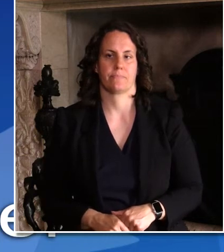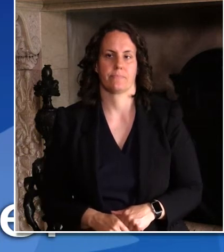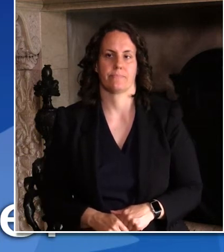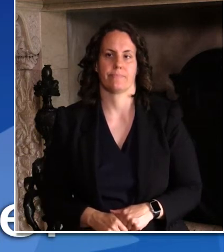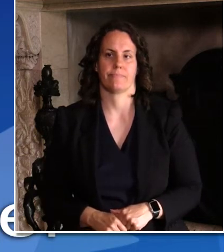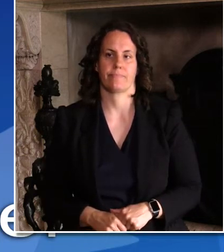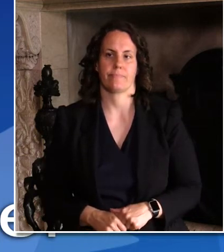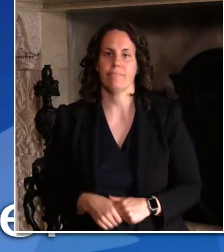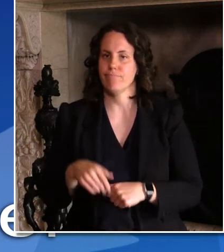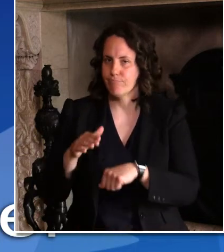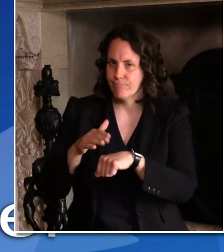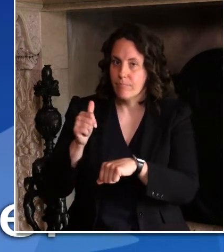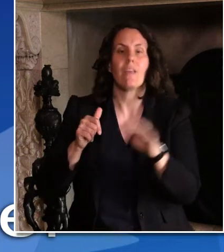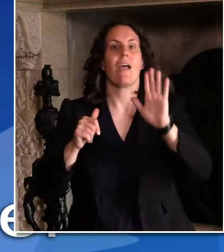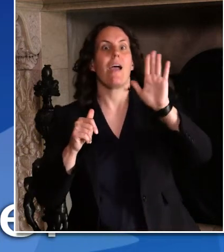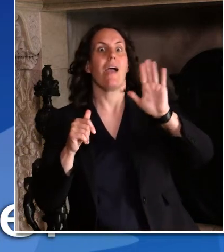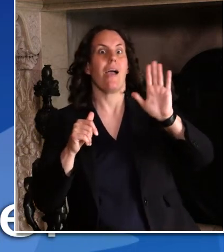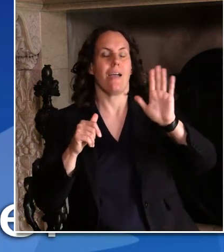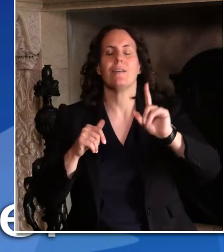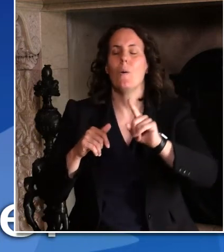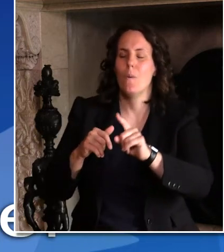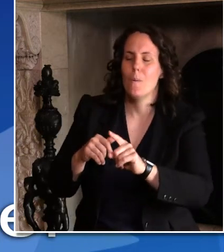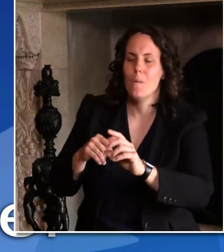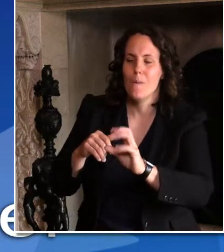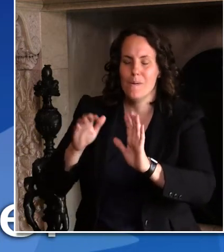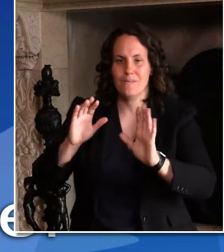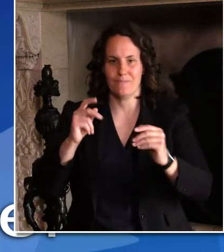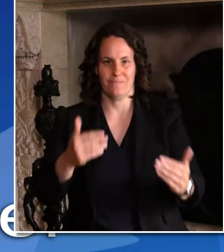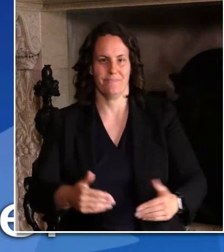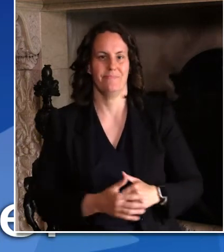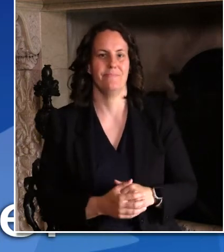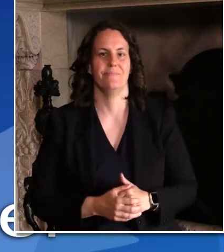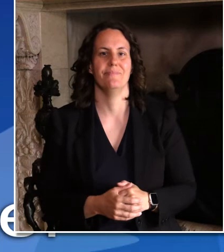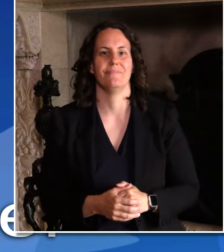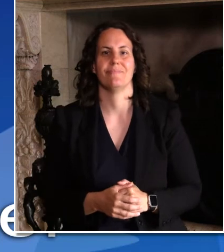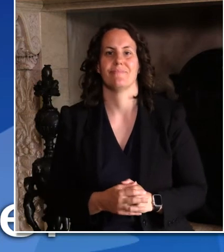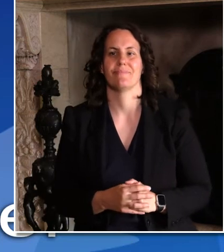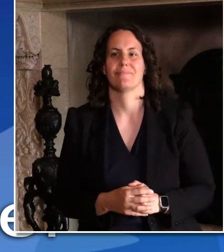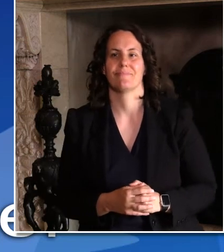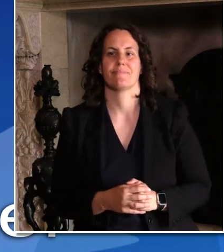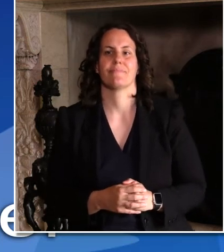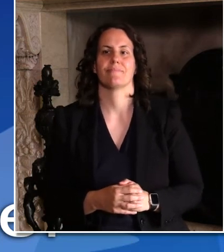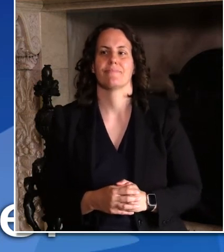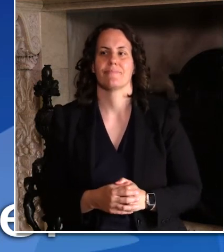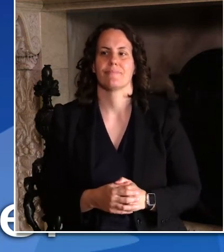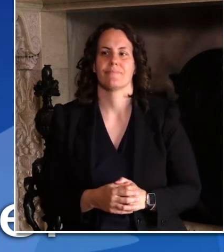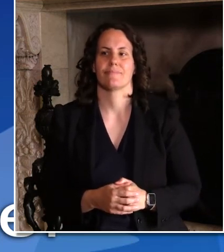WLUK-TV in Green Bay. Hi, thank you for taking our questions. When